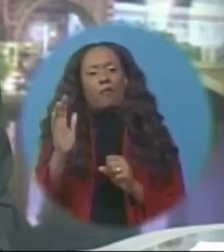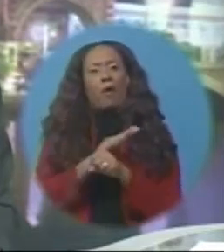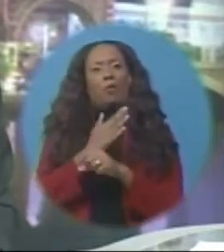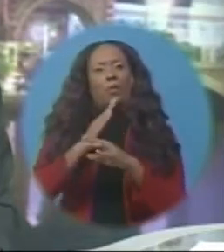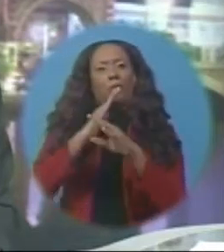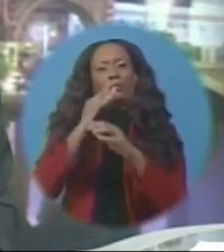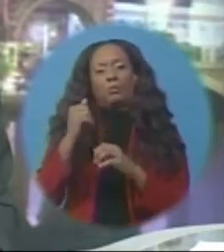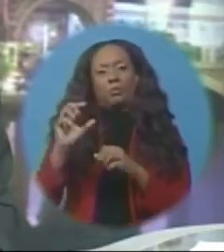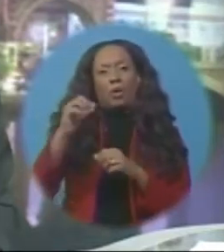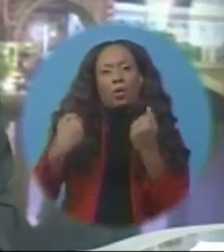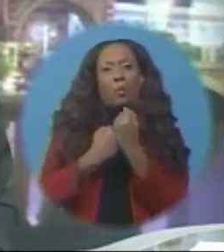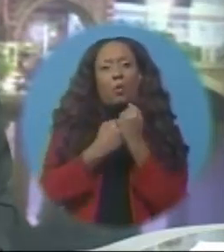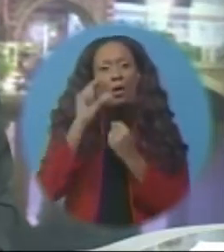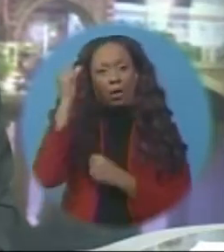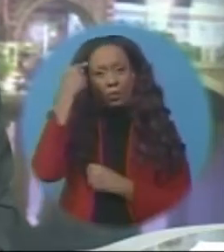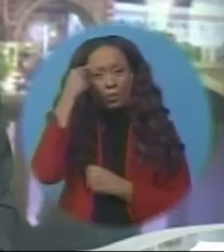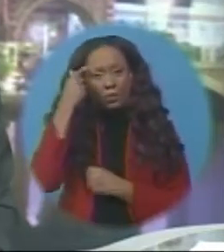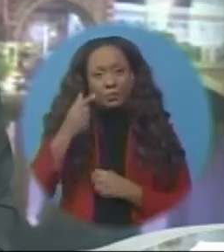position.